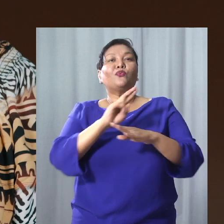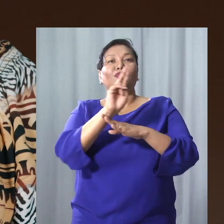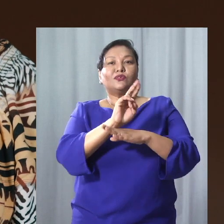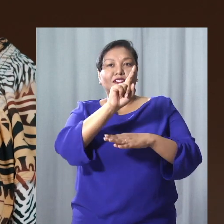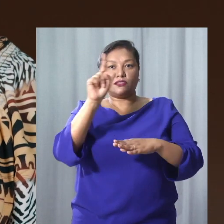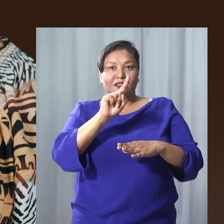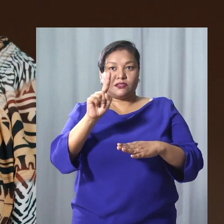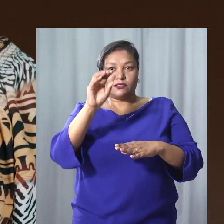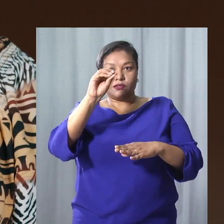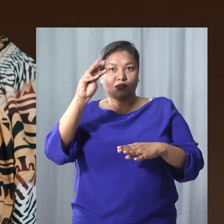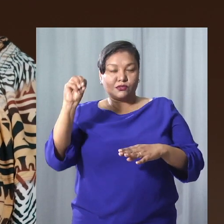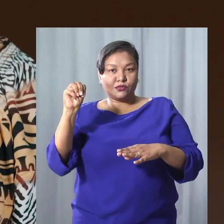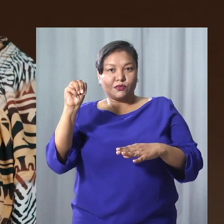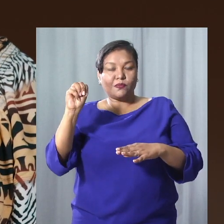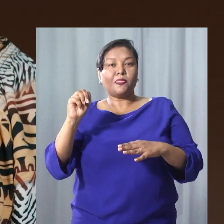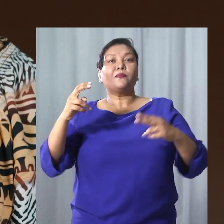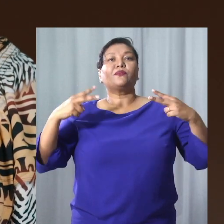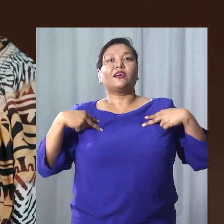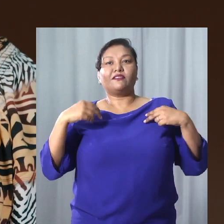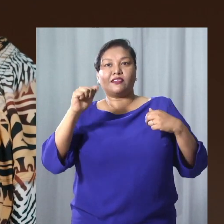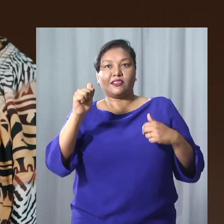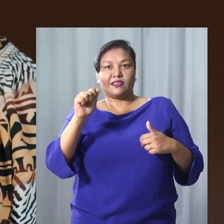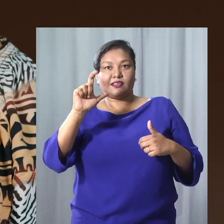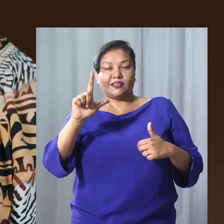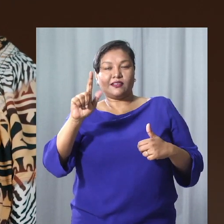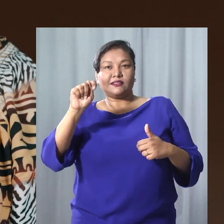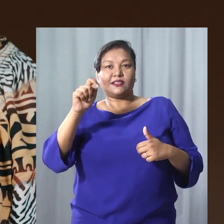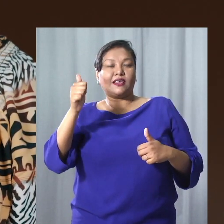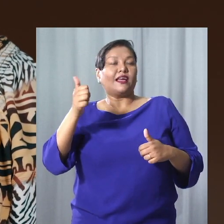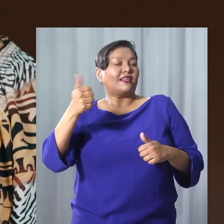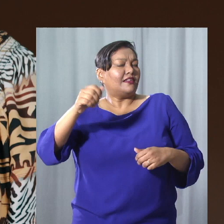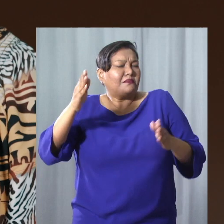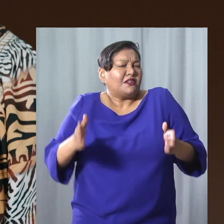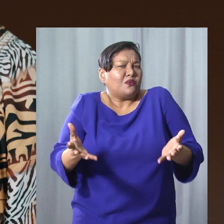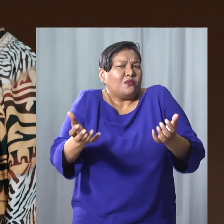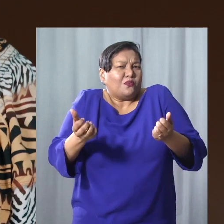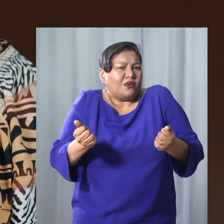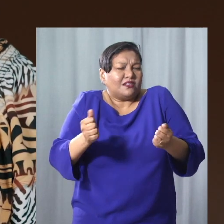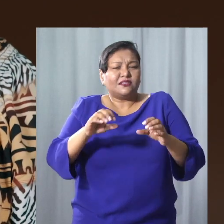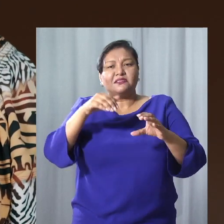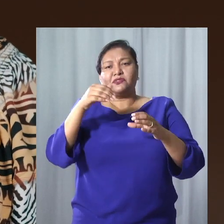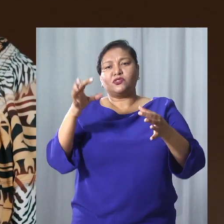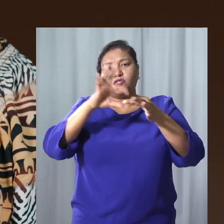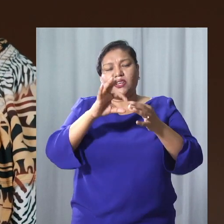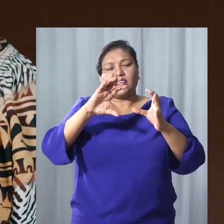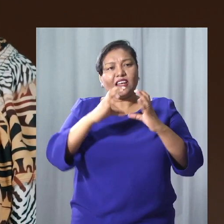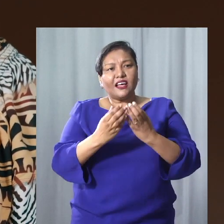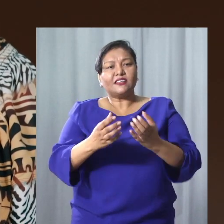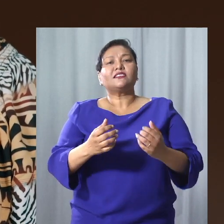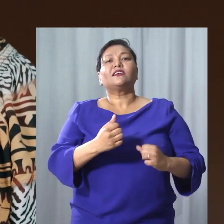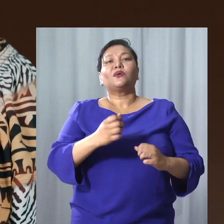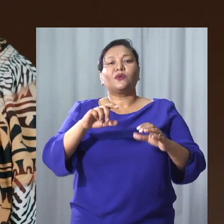platform. We have ALTA V persons who want to not even be in a class. We can